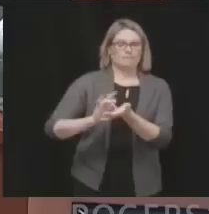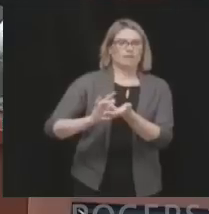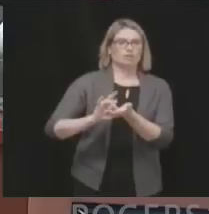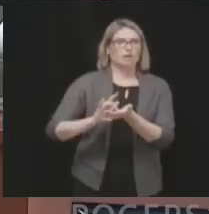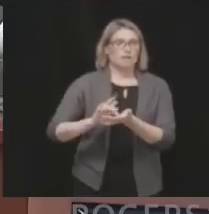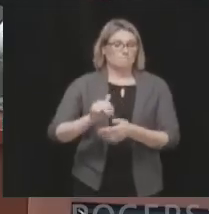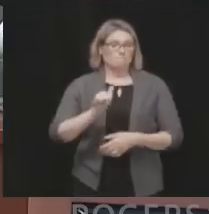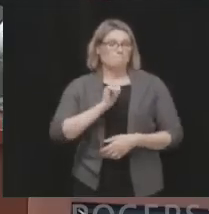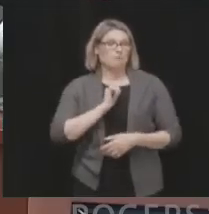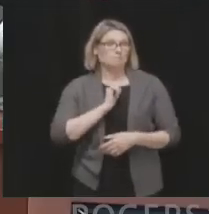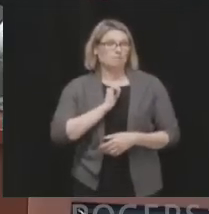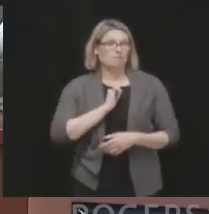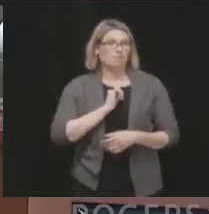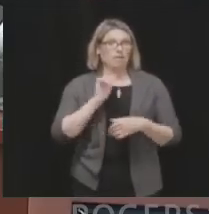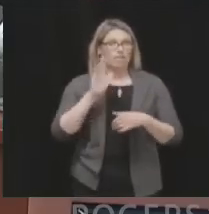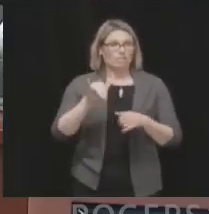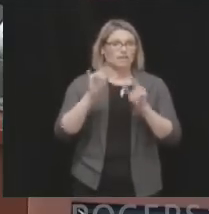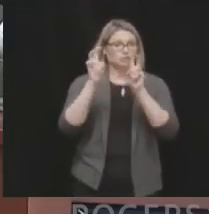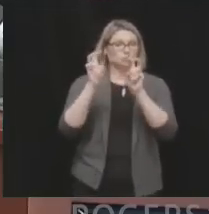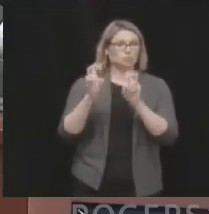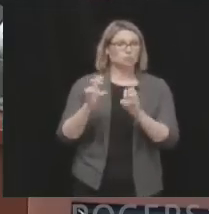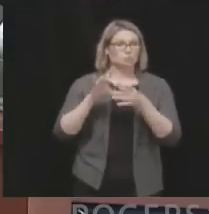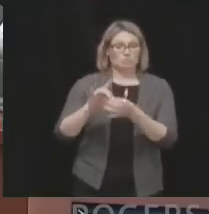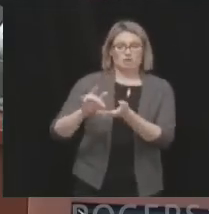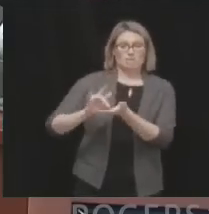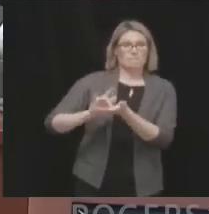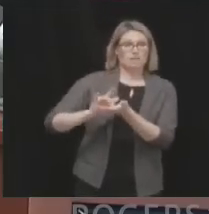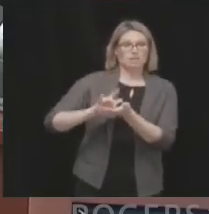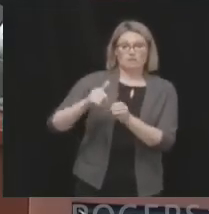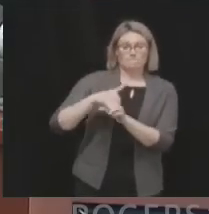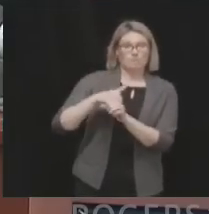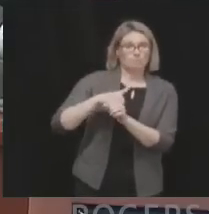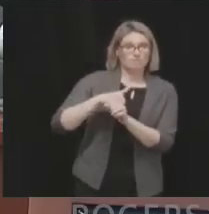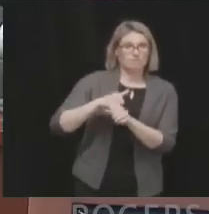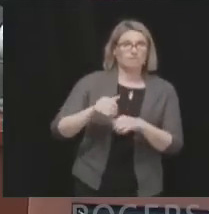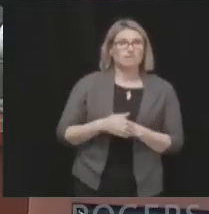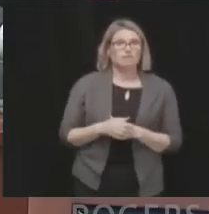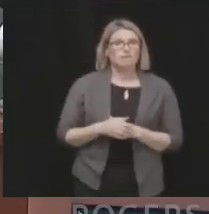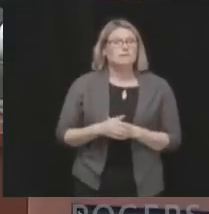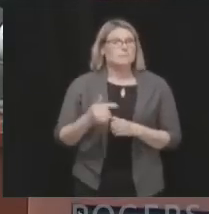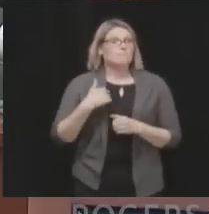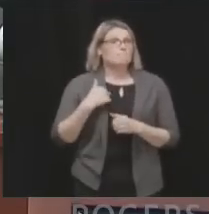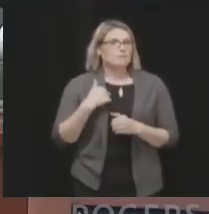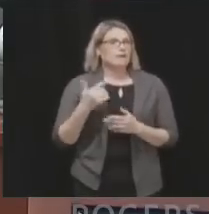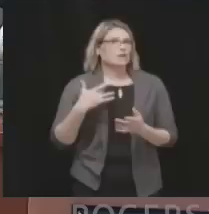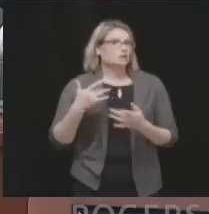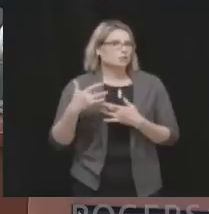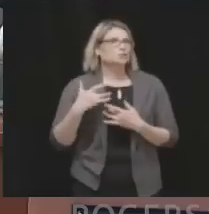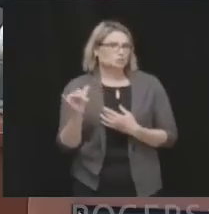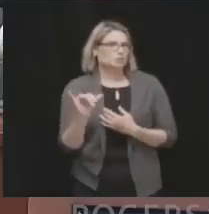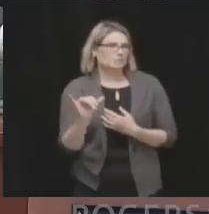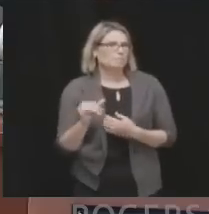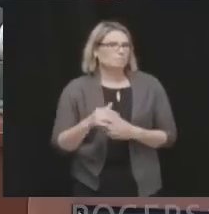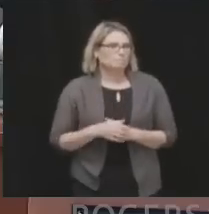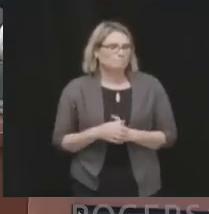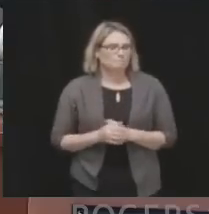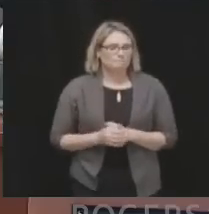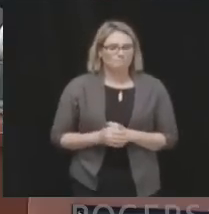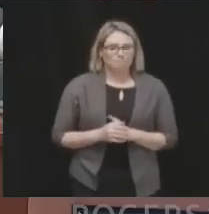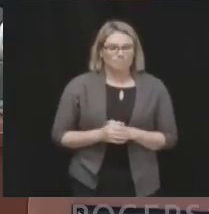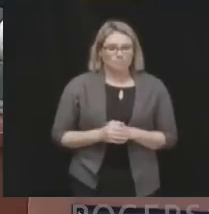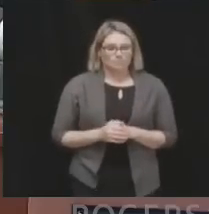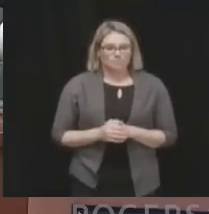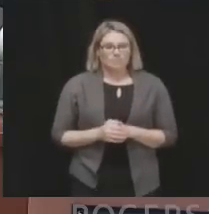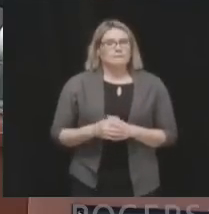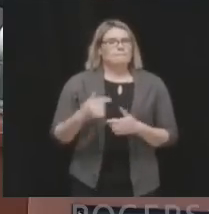been assured that at any time there ever appears to be a situation where there is a shortage, we